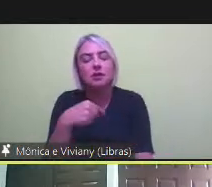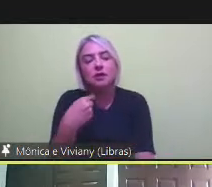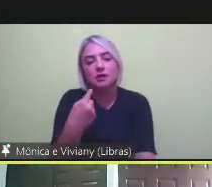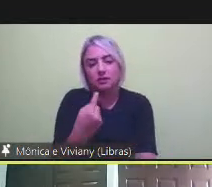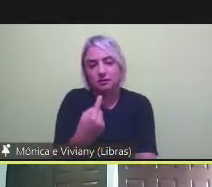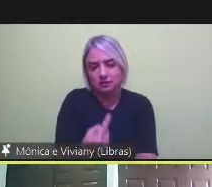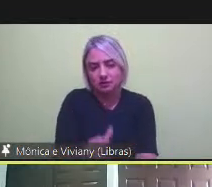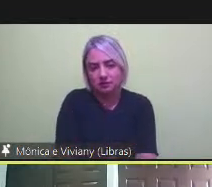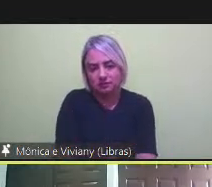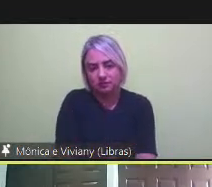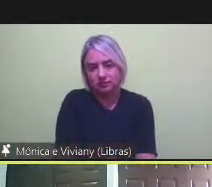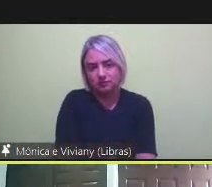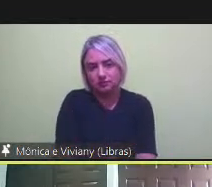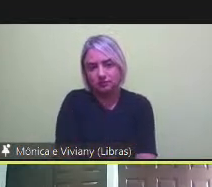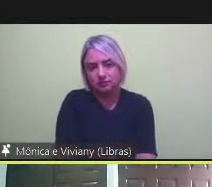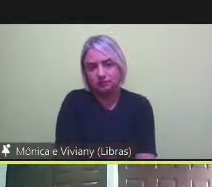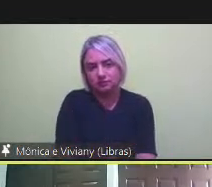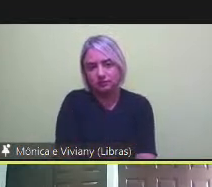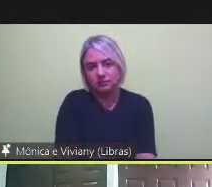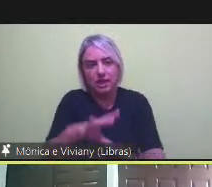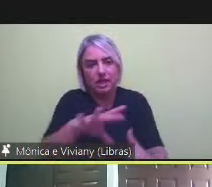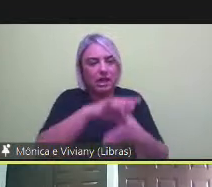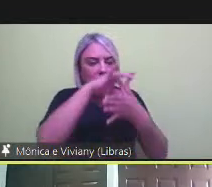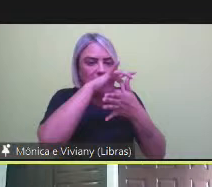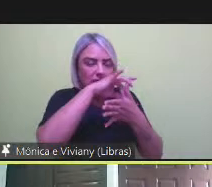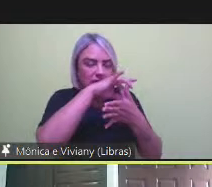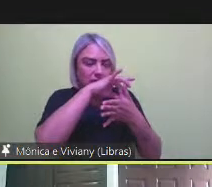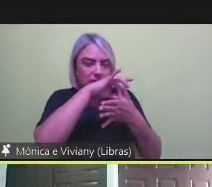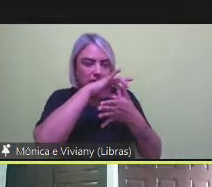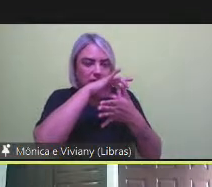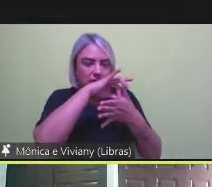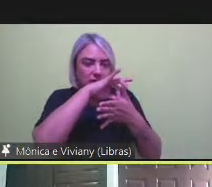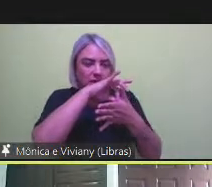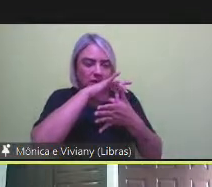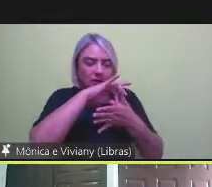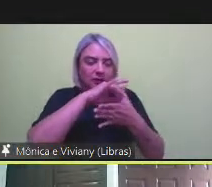and through PAHO's virtual campuses.